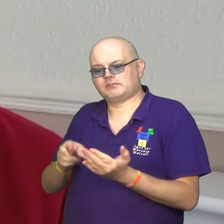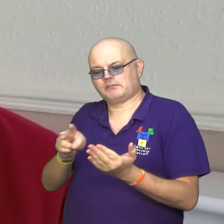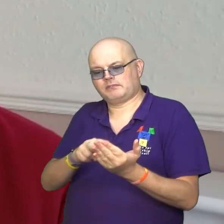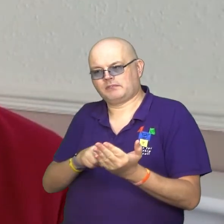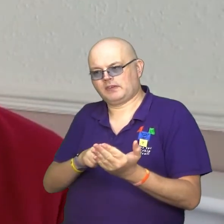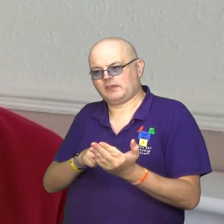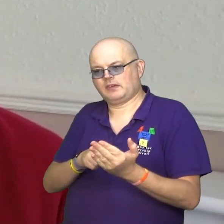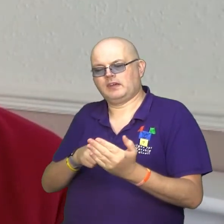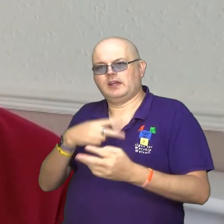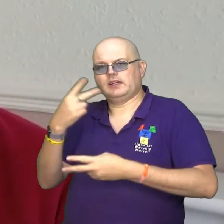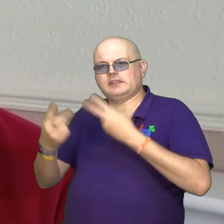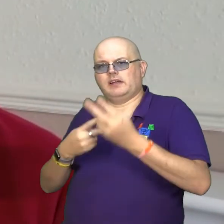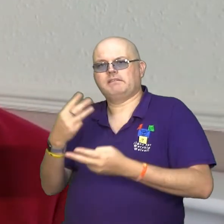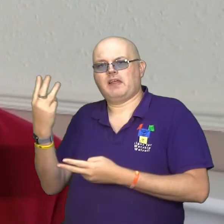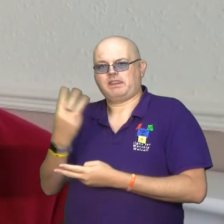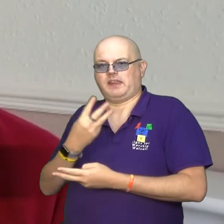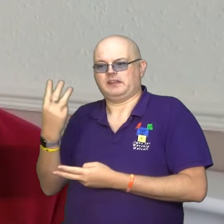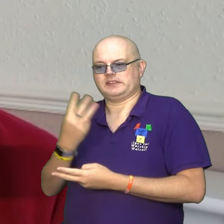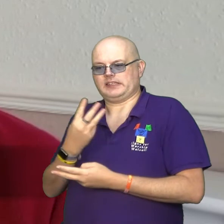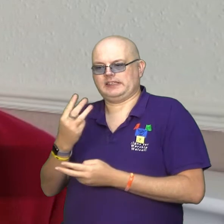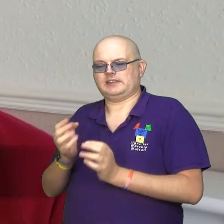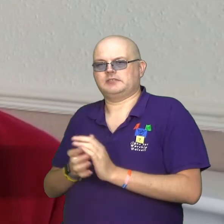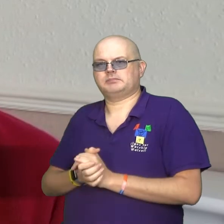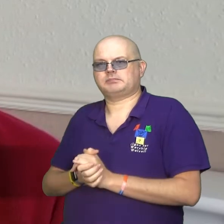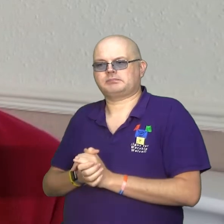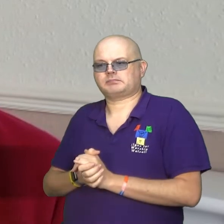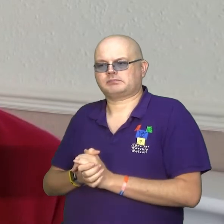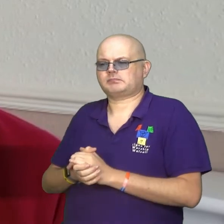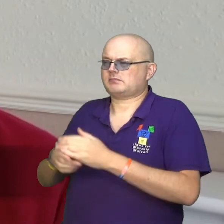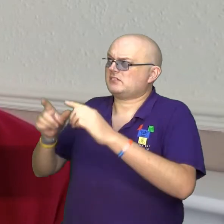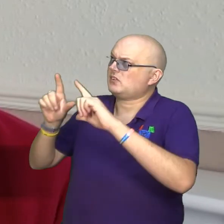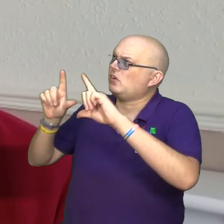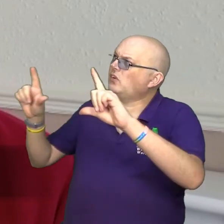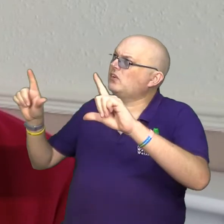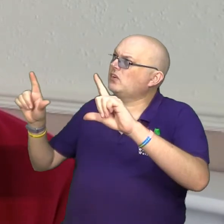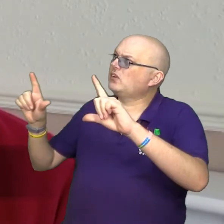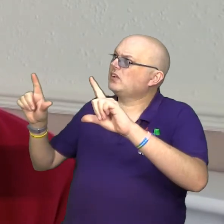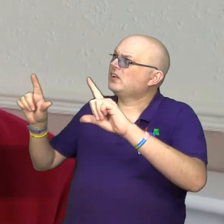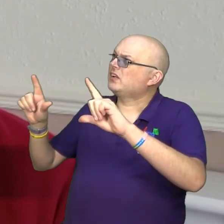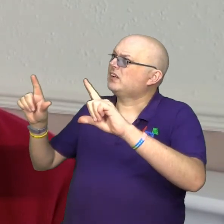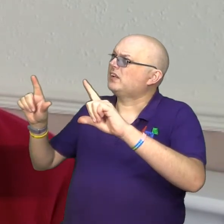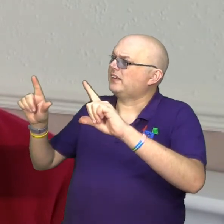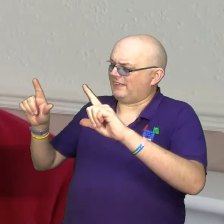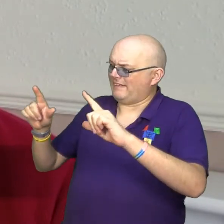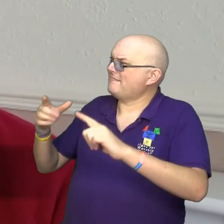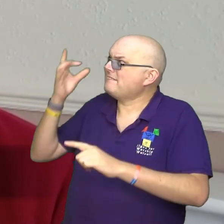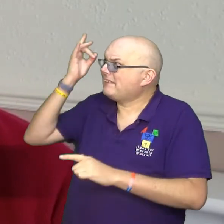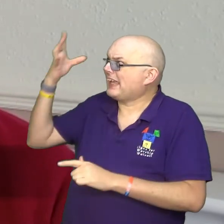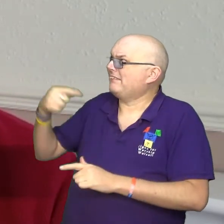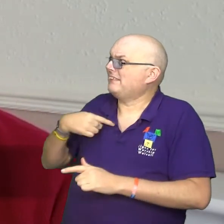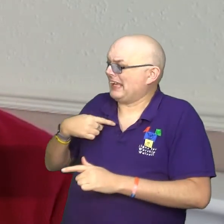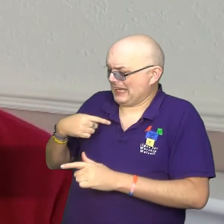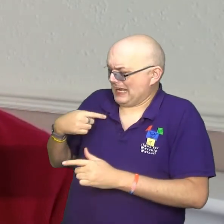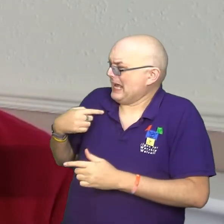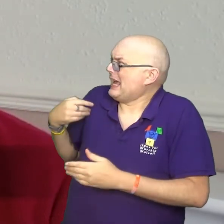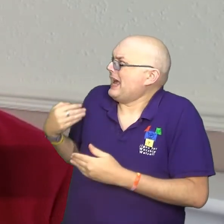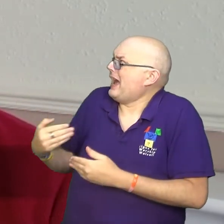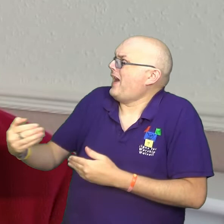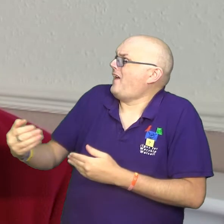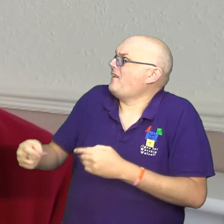The reading is Psalm 13. O Lord, how long will you forget me?